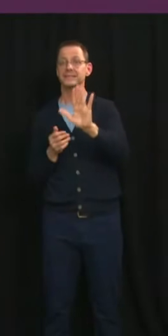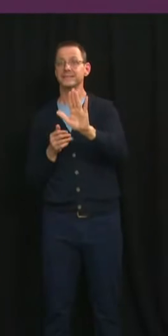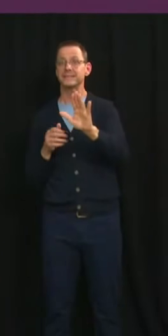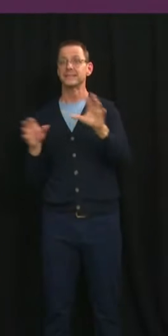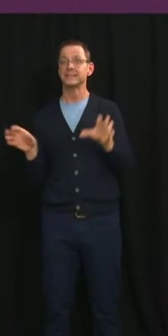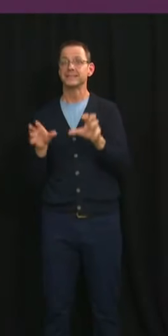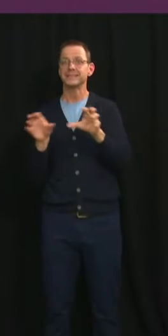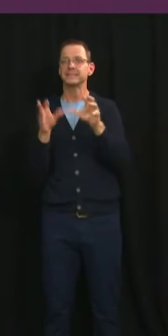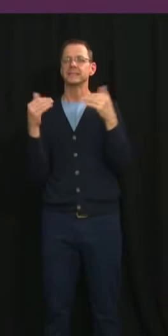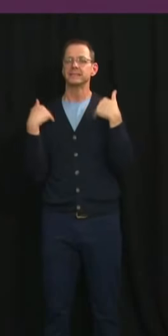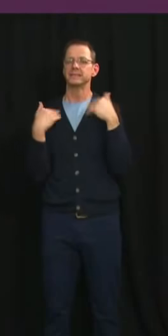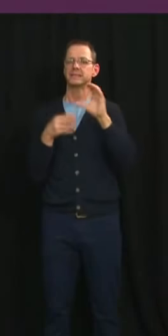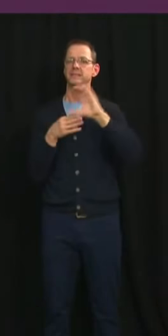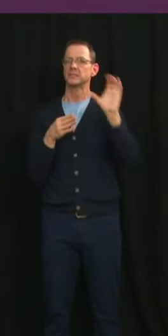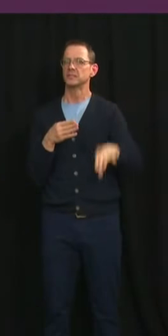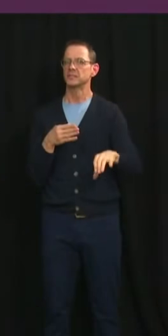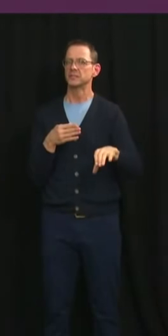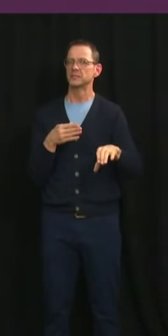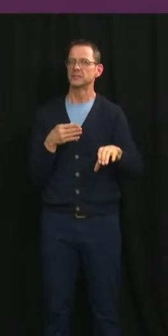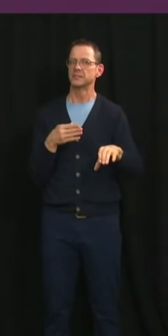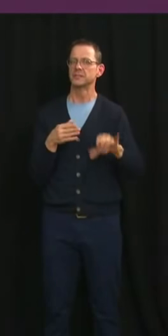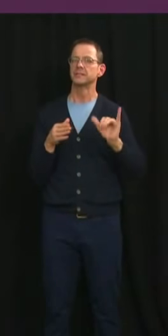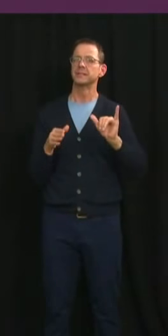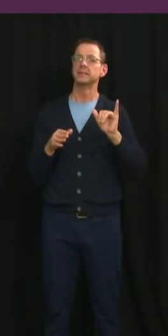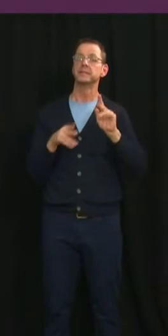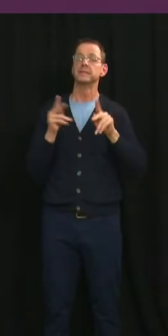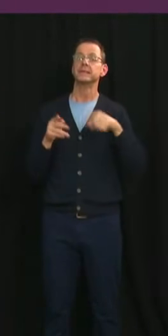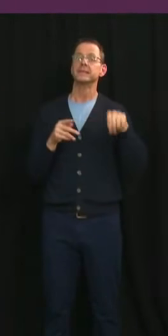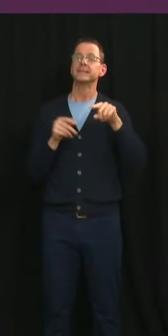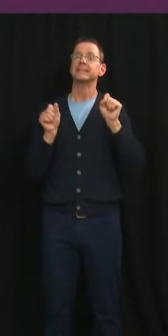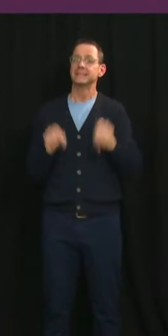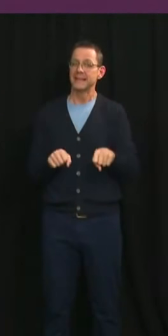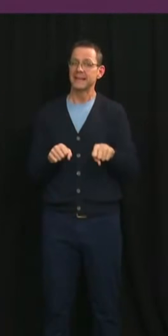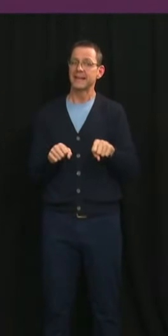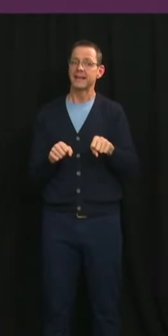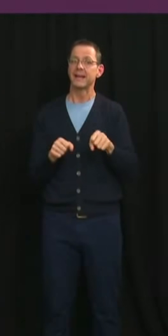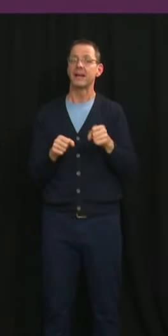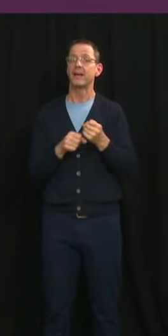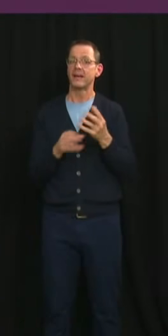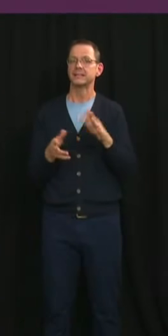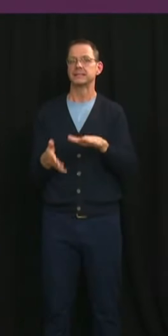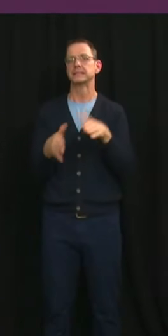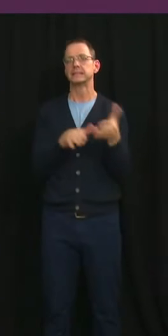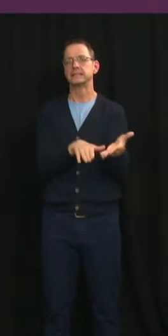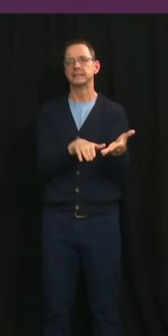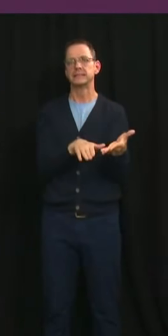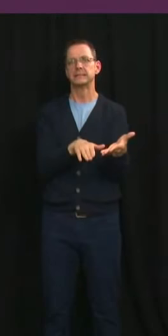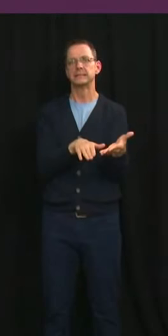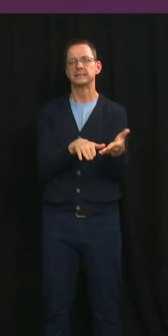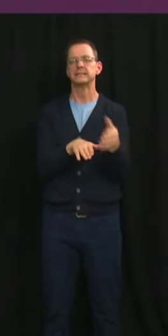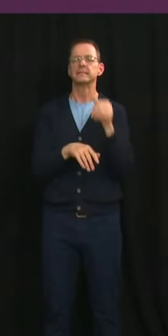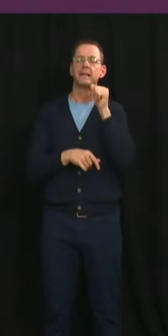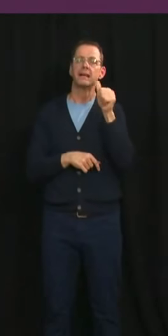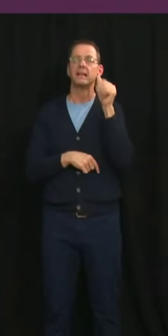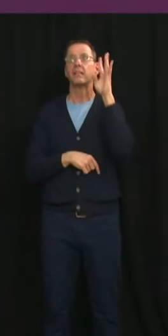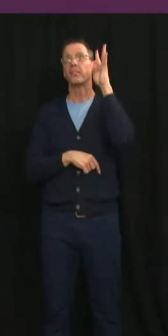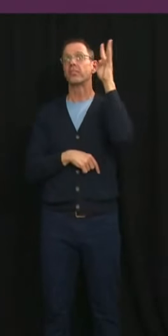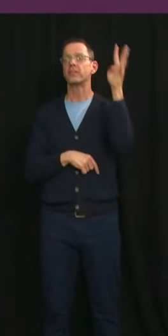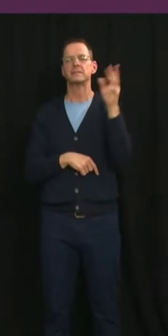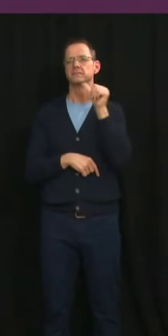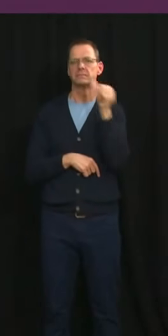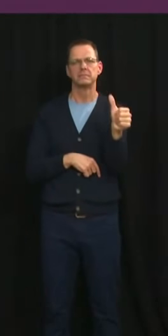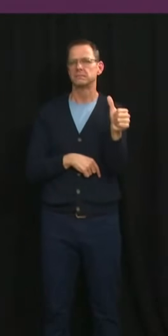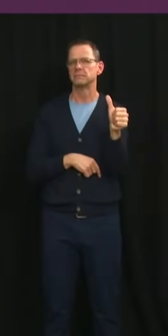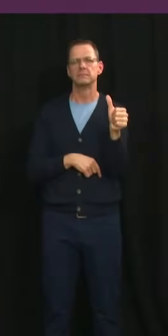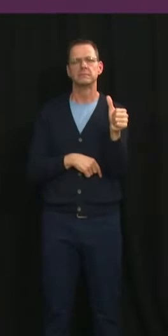can cost lives, that this is not made up. As of today, we've lost over